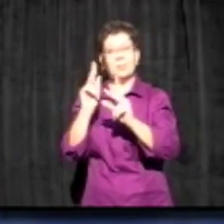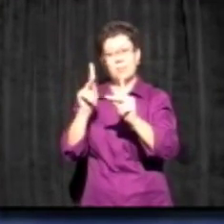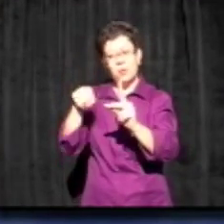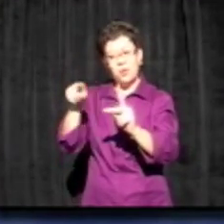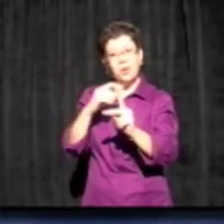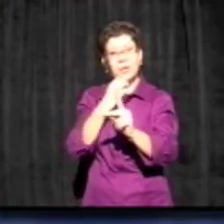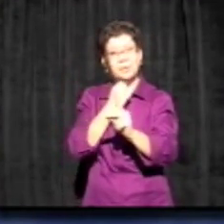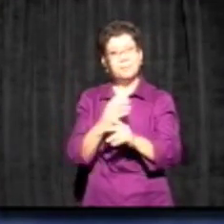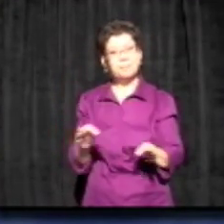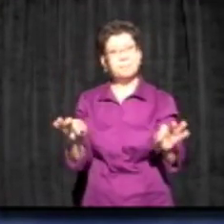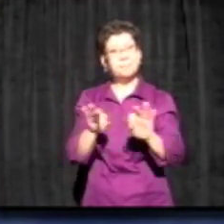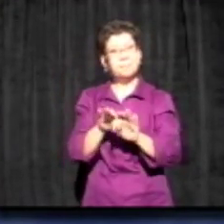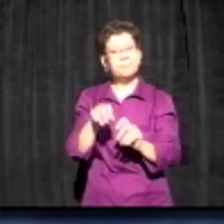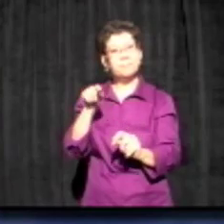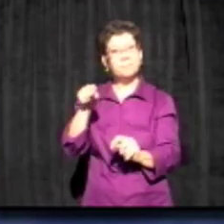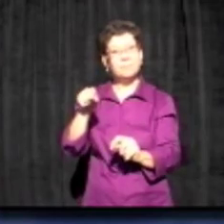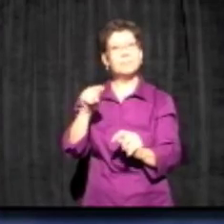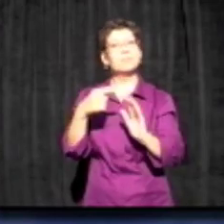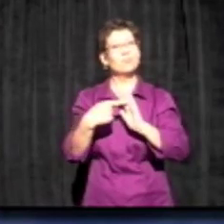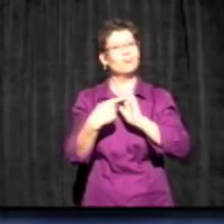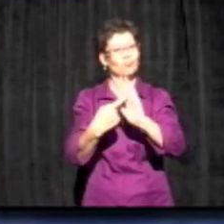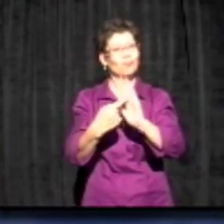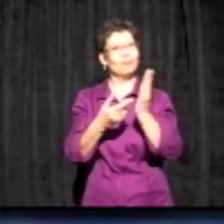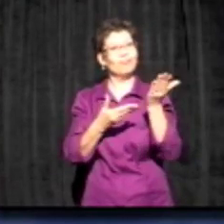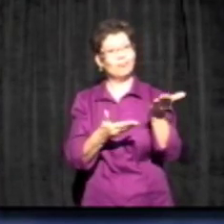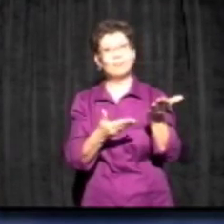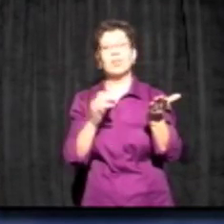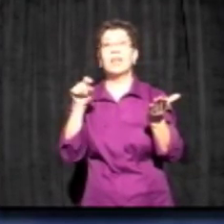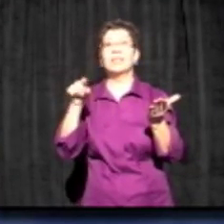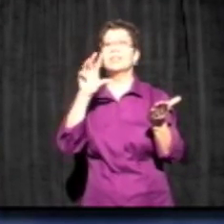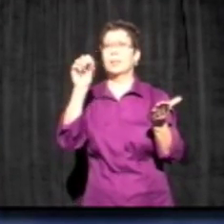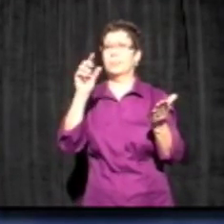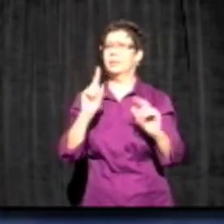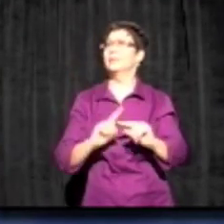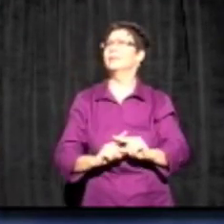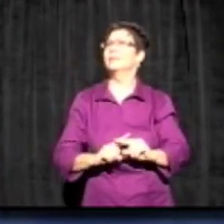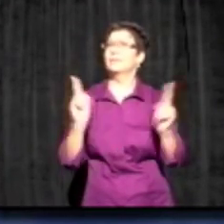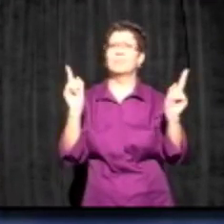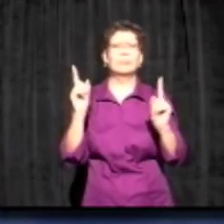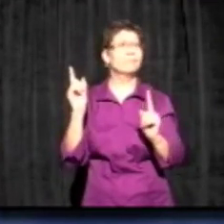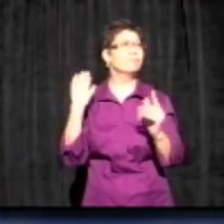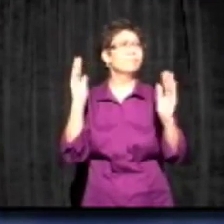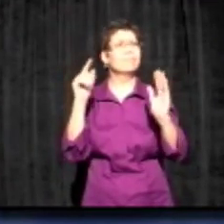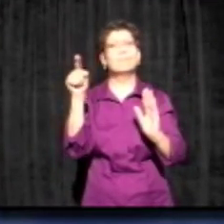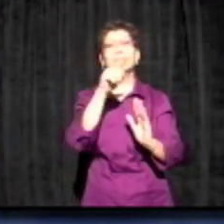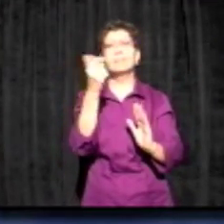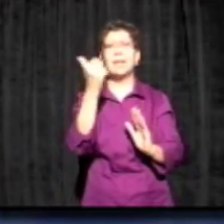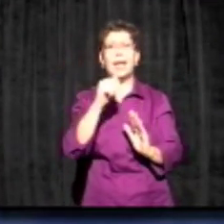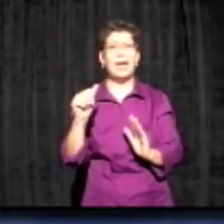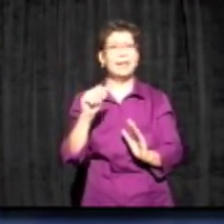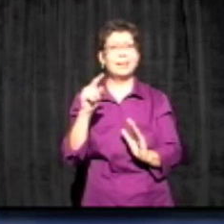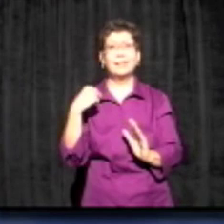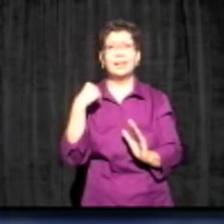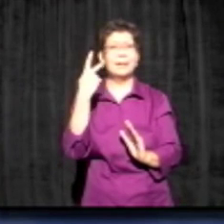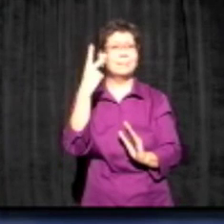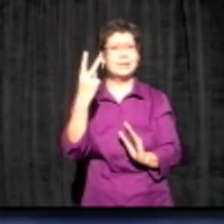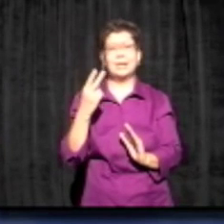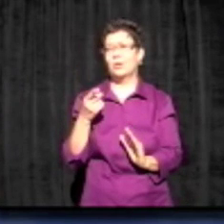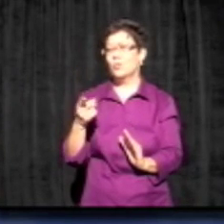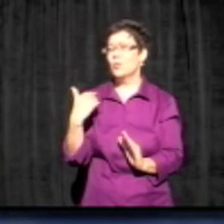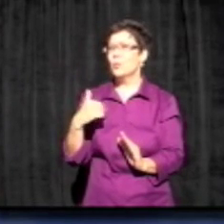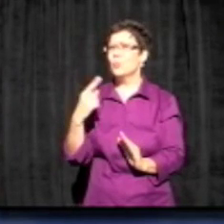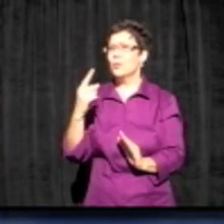equal representation. And I think that's what makes this company different than any other vehicle company that I've ever seen. It's going to make a big